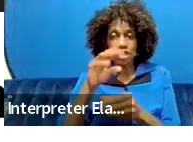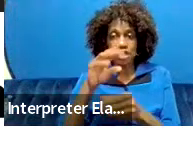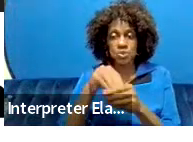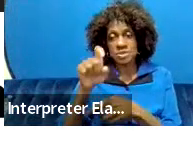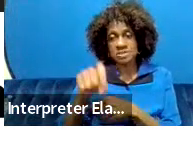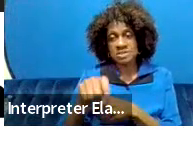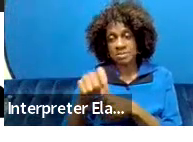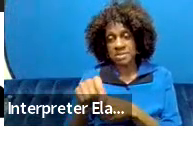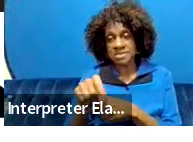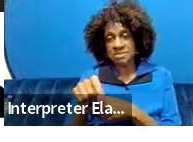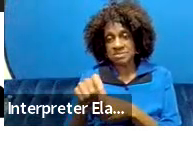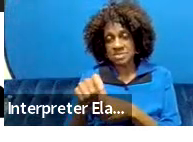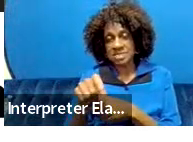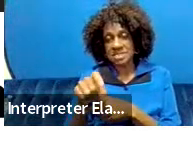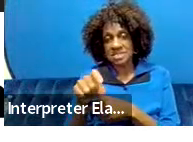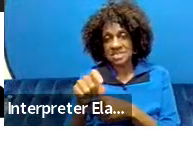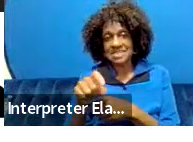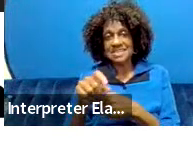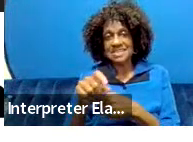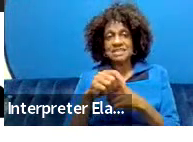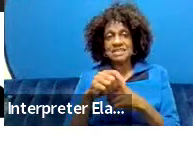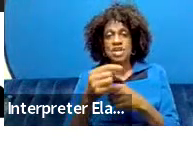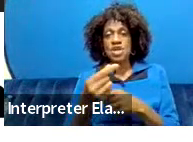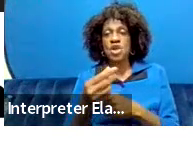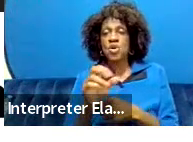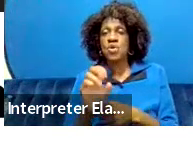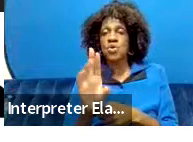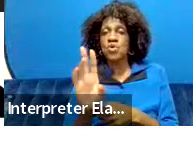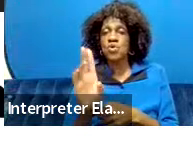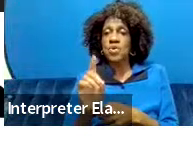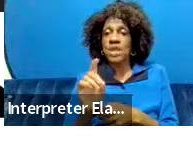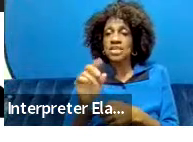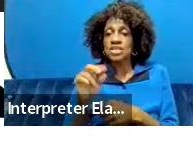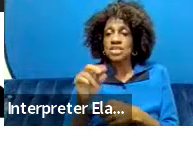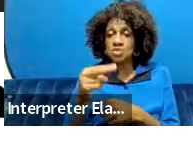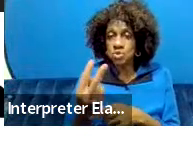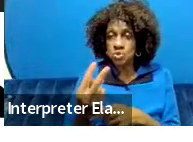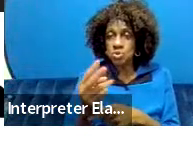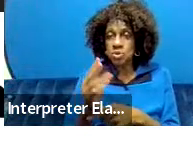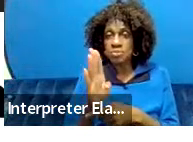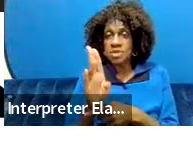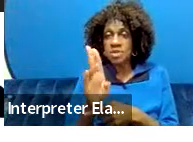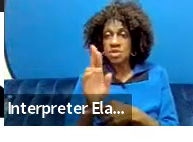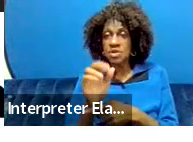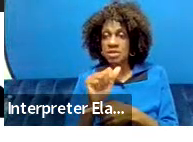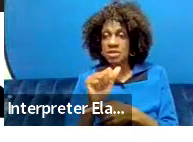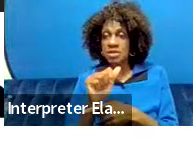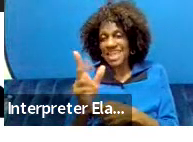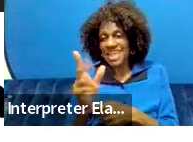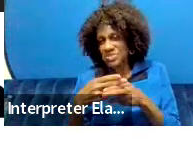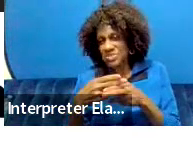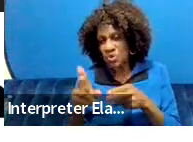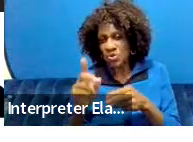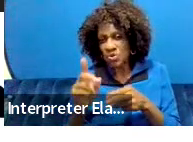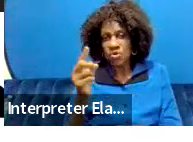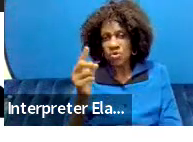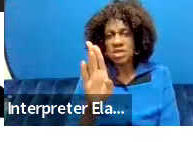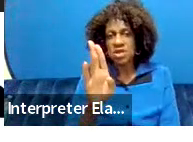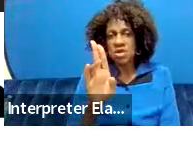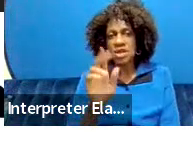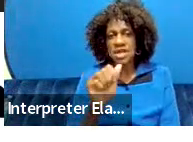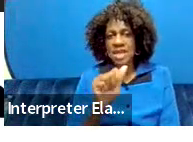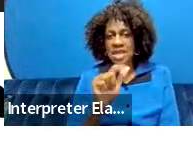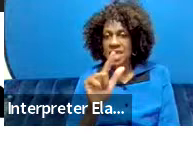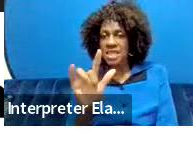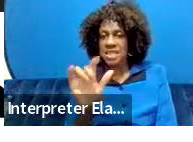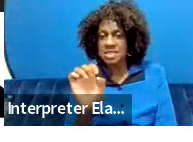must be in contracted grade 2 Braille, and contracted Braille or grade 2 Braille is basically like a shorthand for Braille, as opposed to having